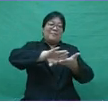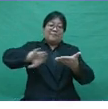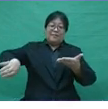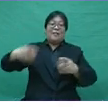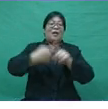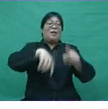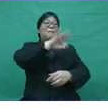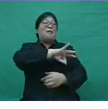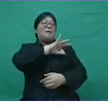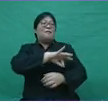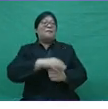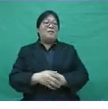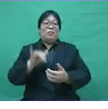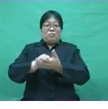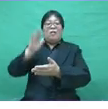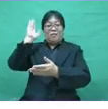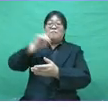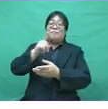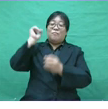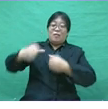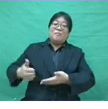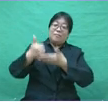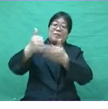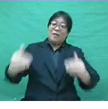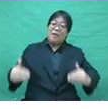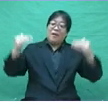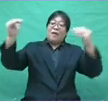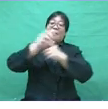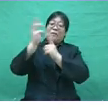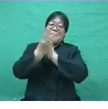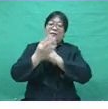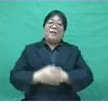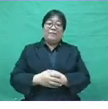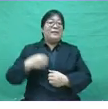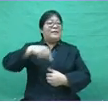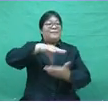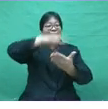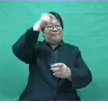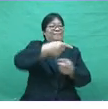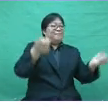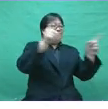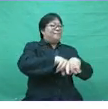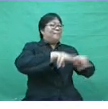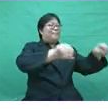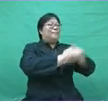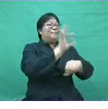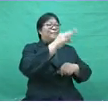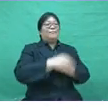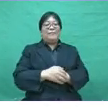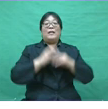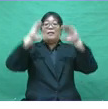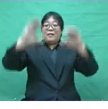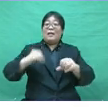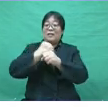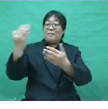will set better well-being and high living standards. Learning from the pandemic, changing nature of work, and new